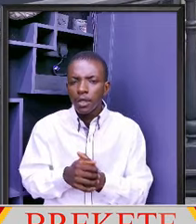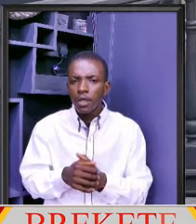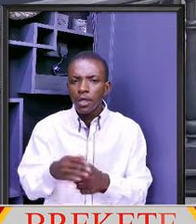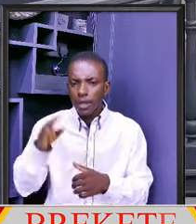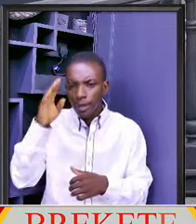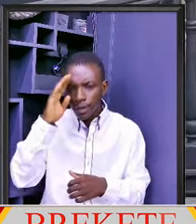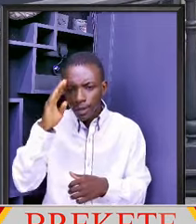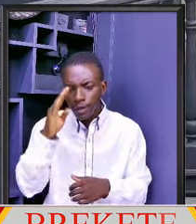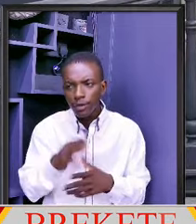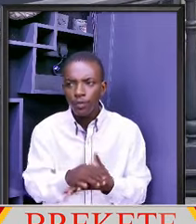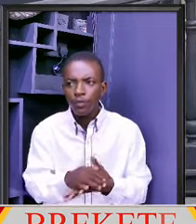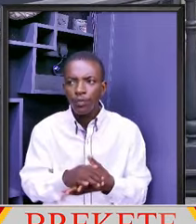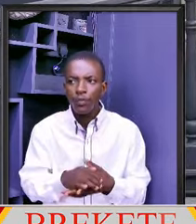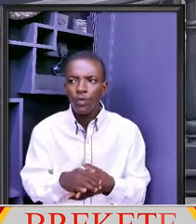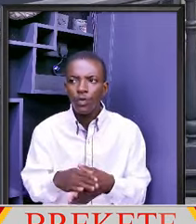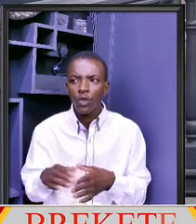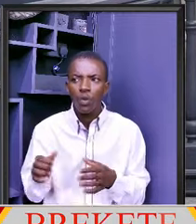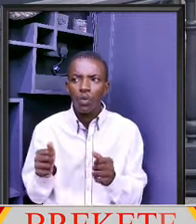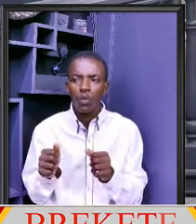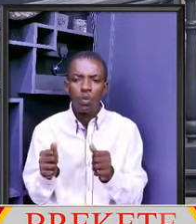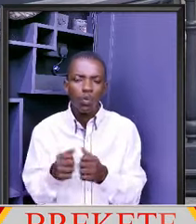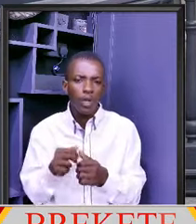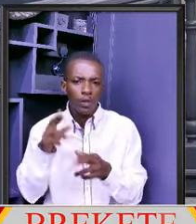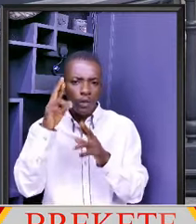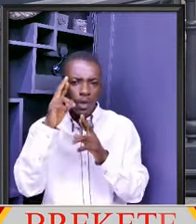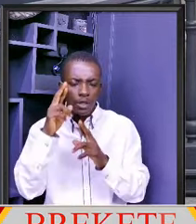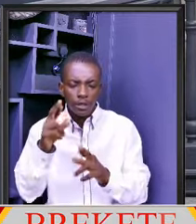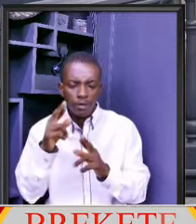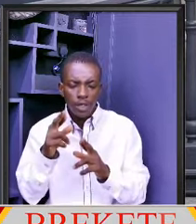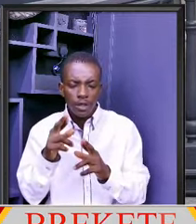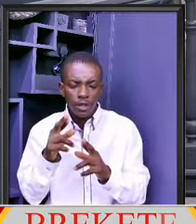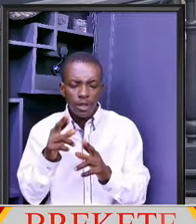I greet you, sir. With due respect, sir,